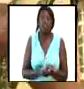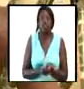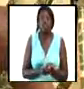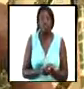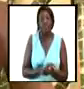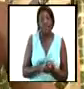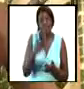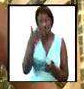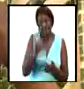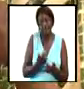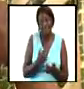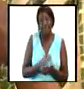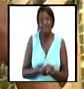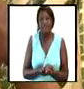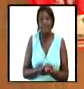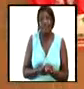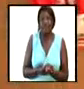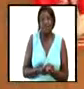Hey.